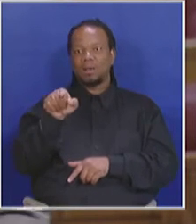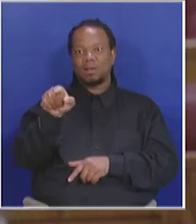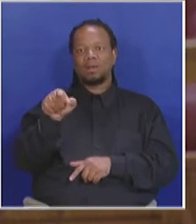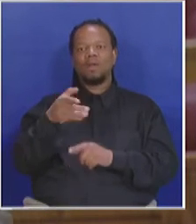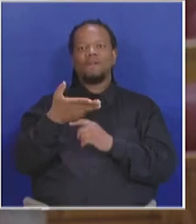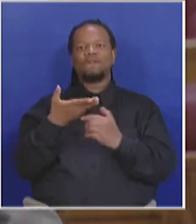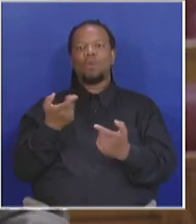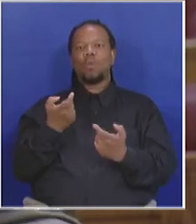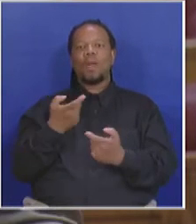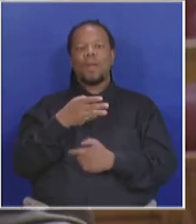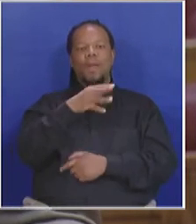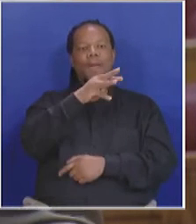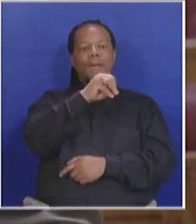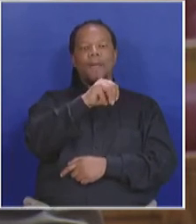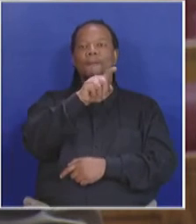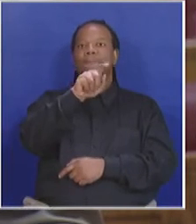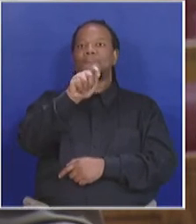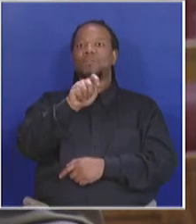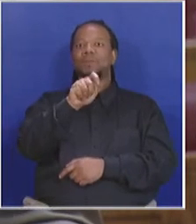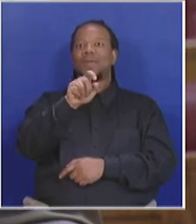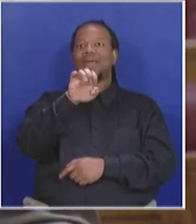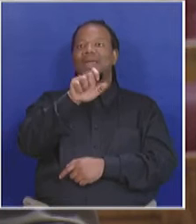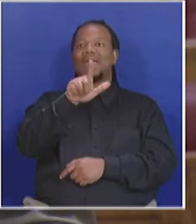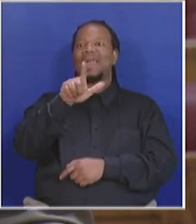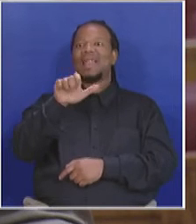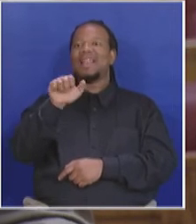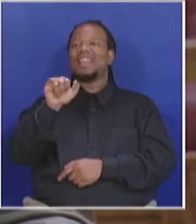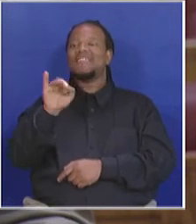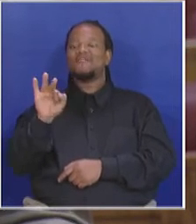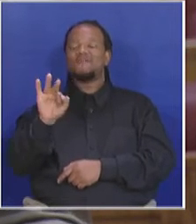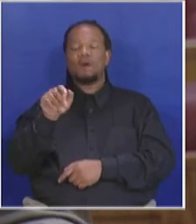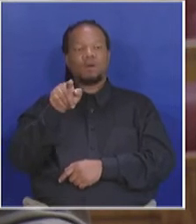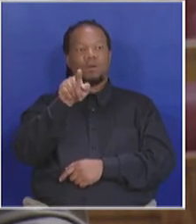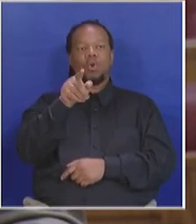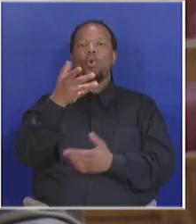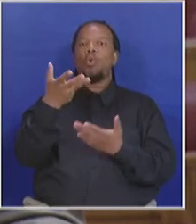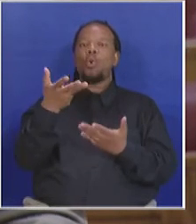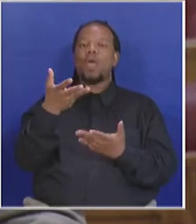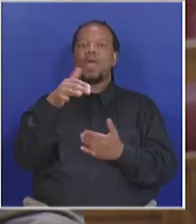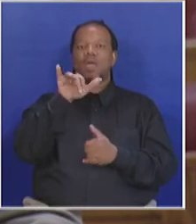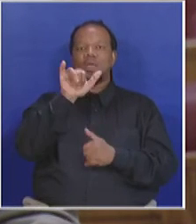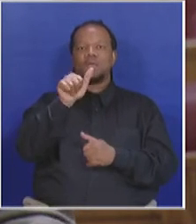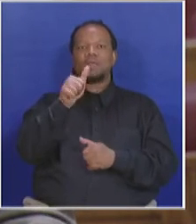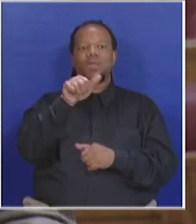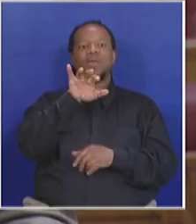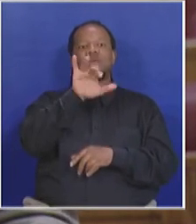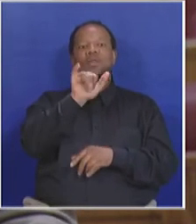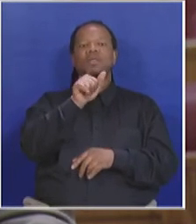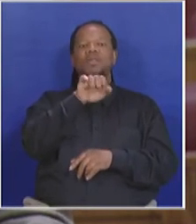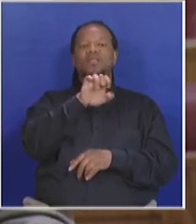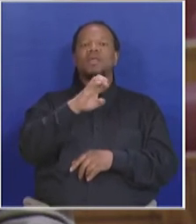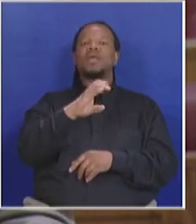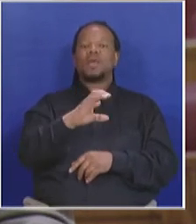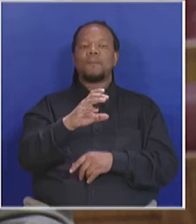Elif region of the Eastern Cape, the revolutionary movement of her